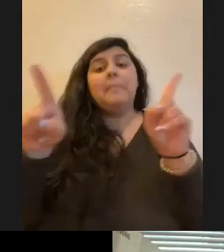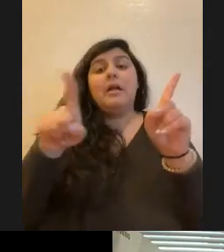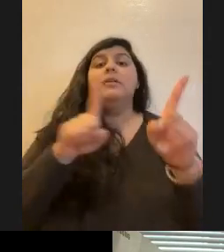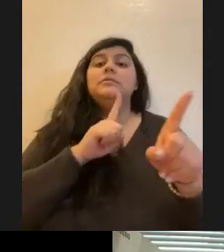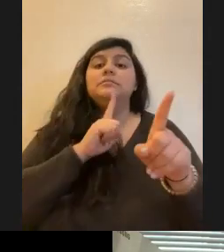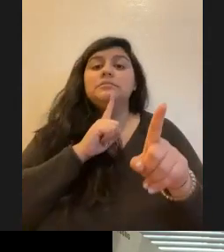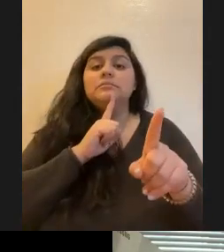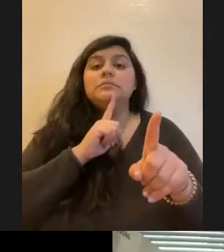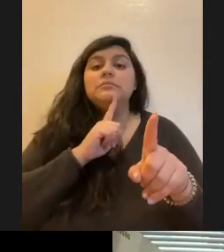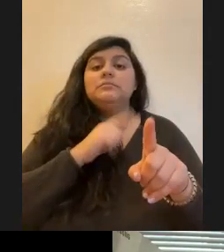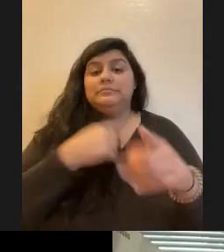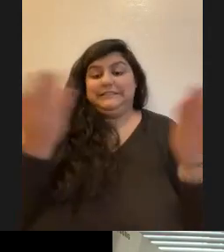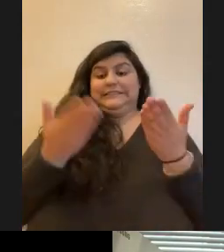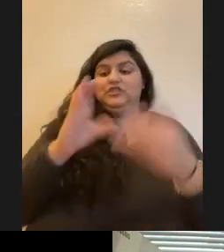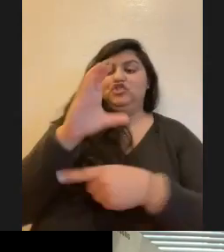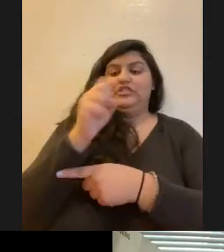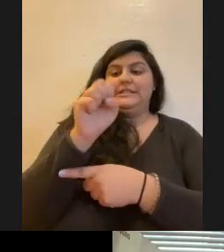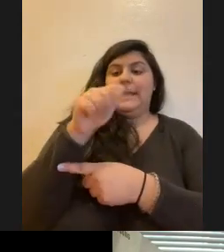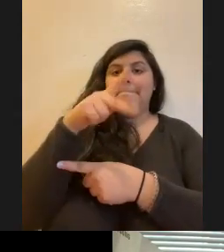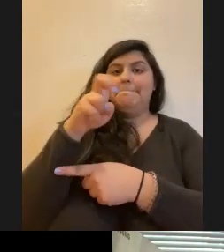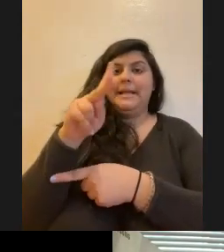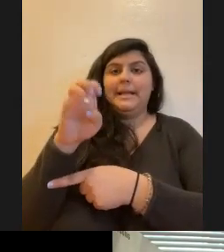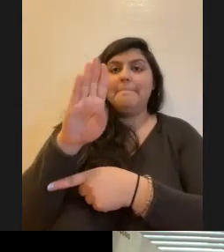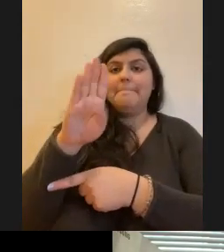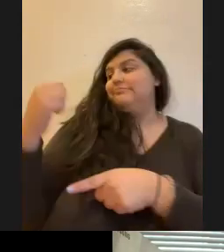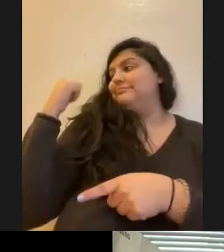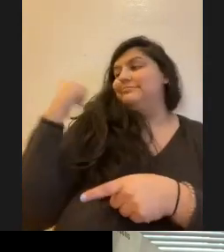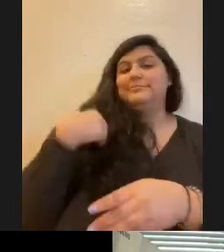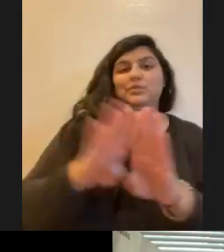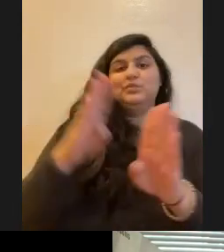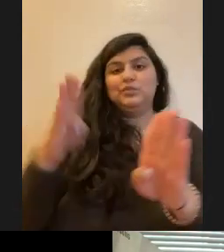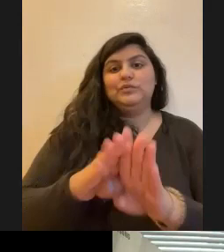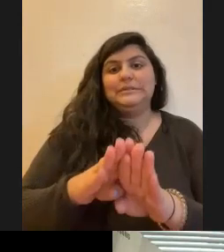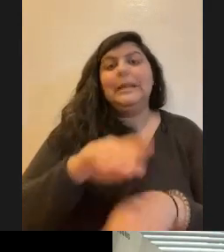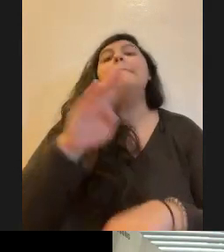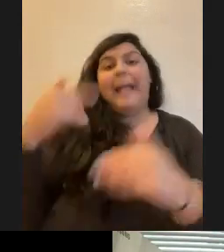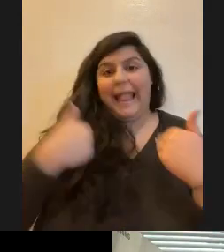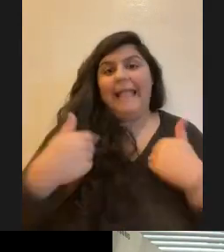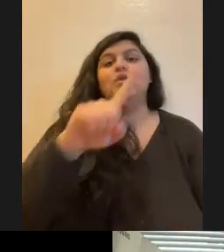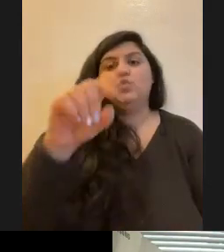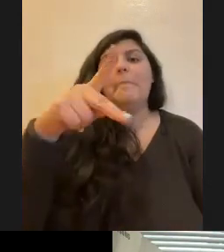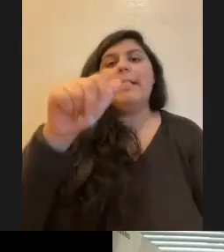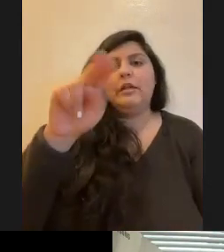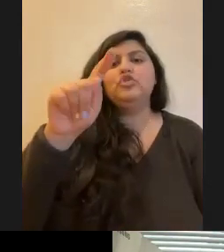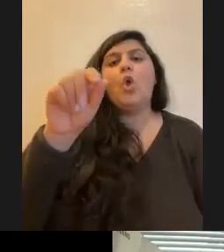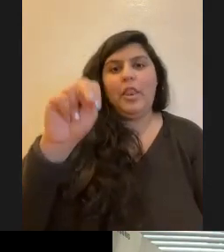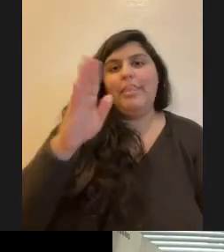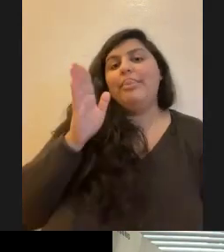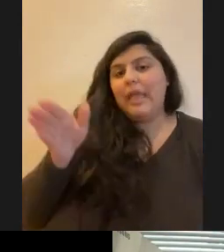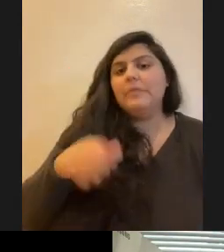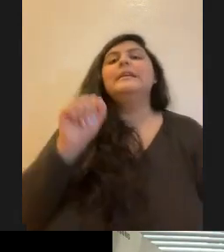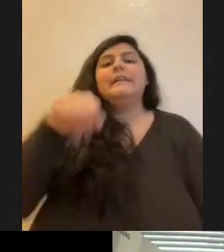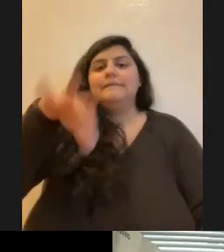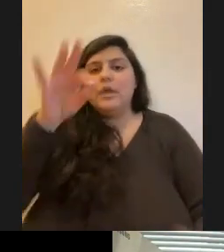I'm right on the Chesapeake Bay is outside my door. You can find zooplankton in the Chesapeake Bay. You can find them in any like river, lake, stream,